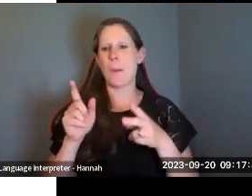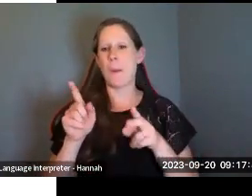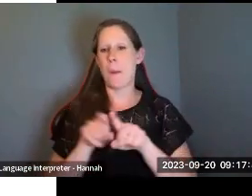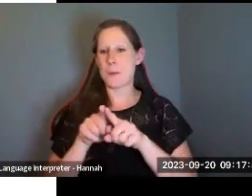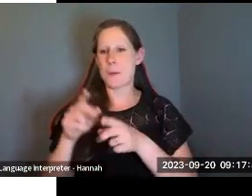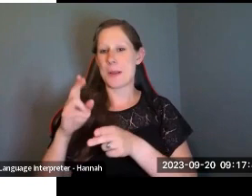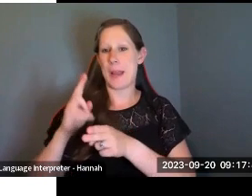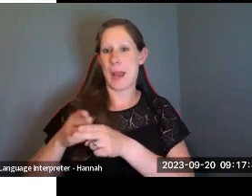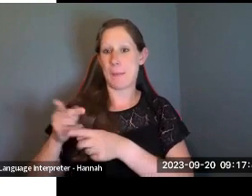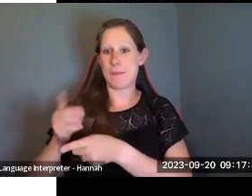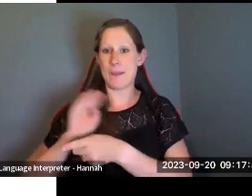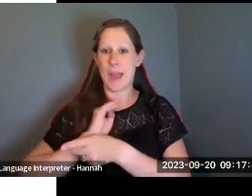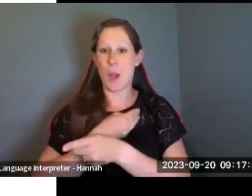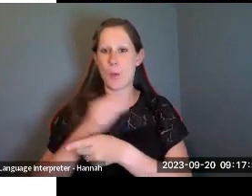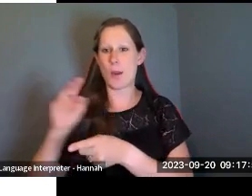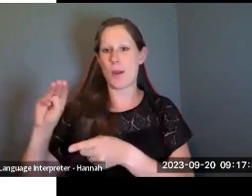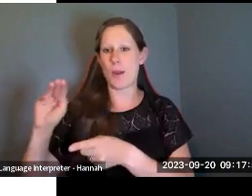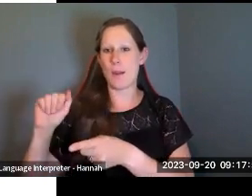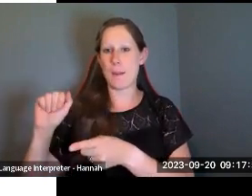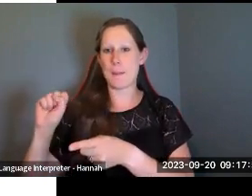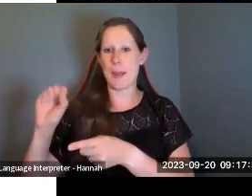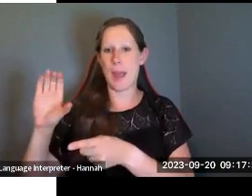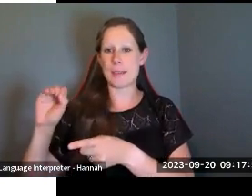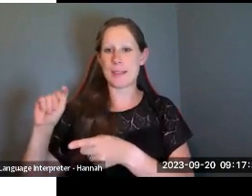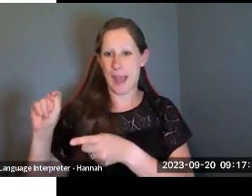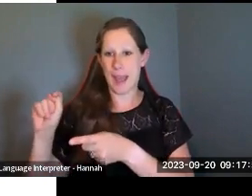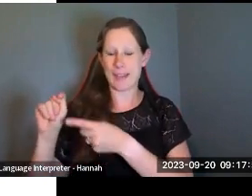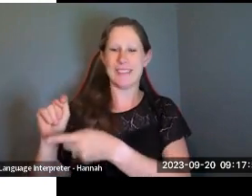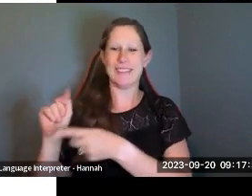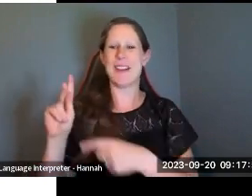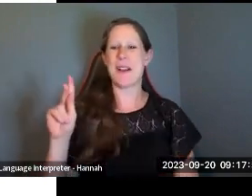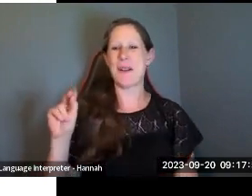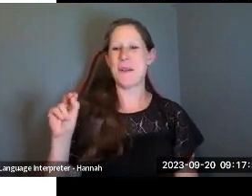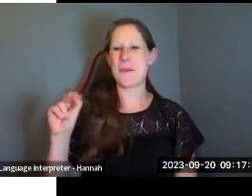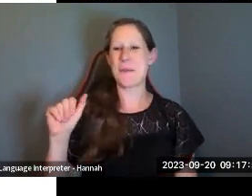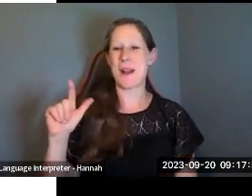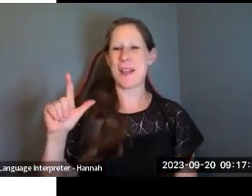which is a koala. And so ALGE,